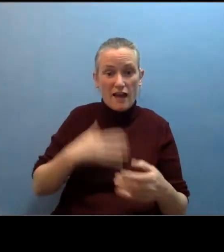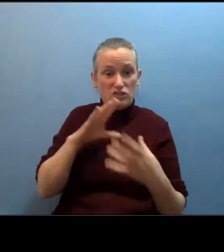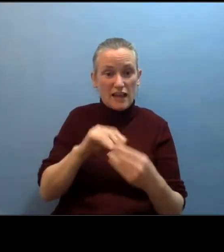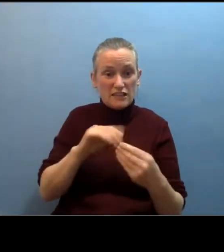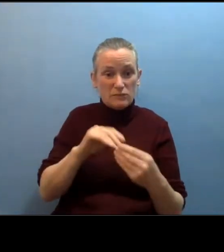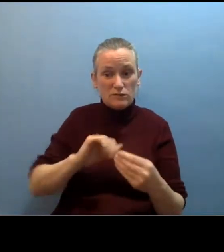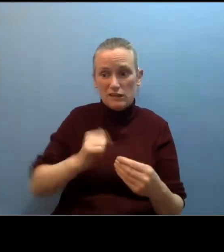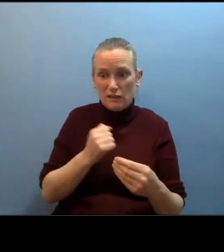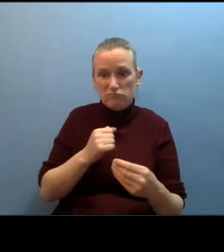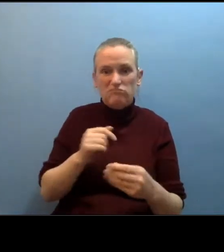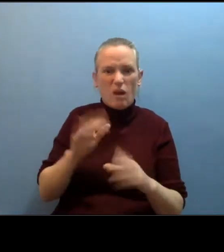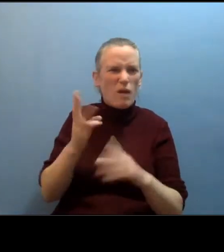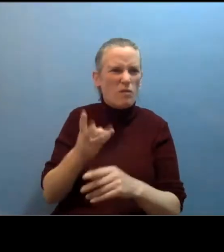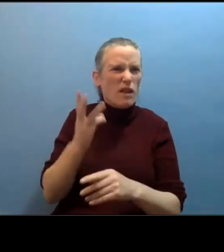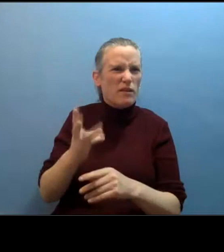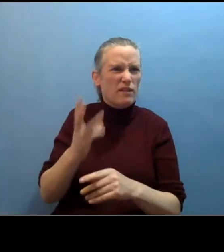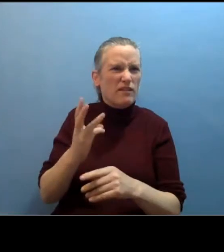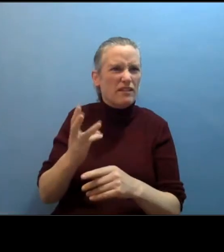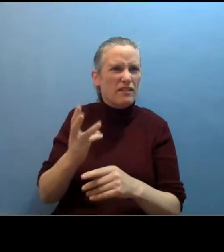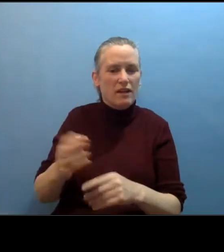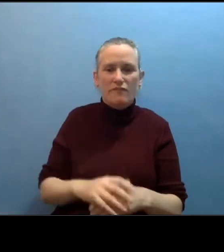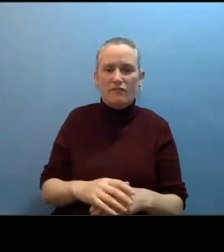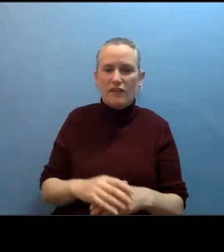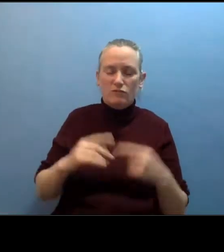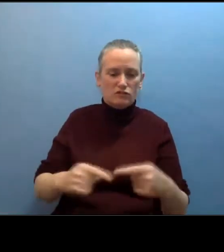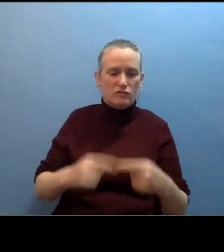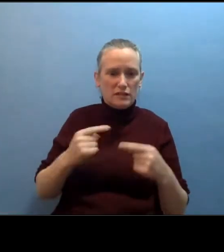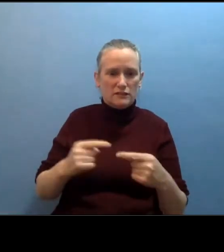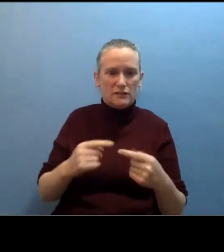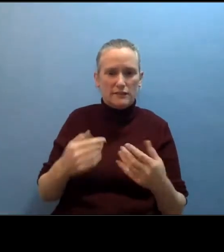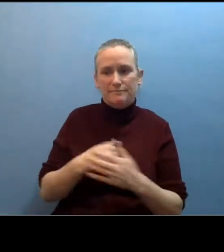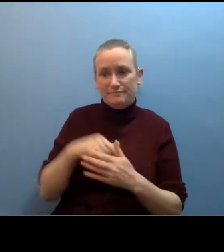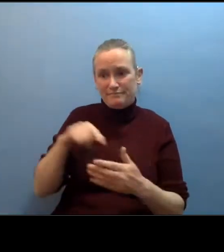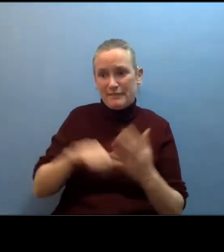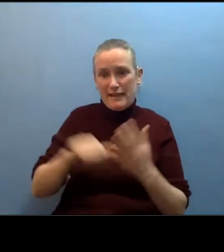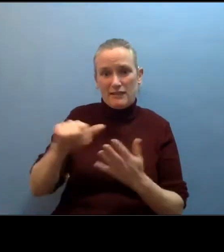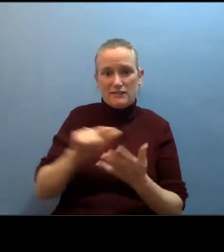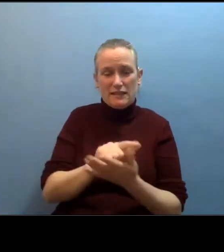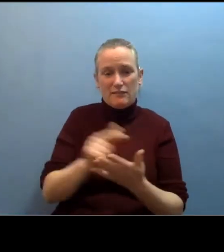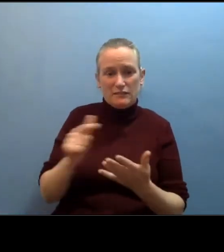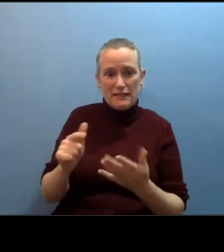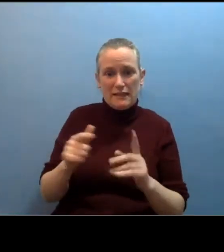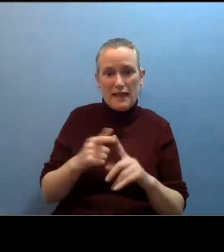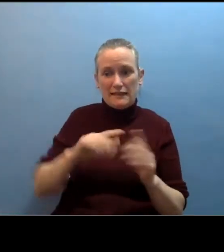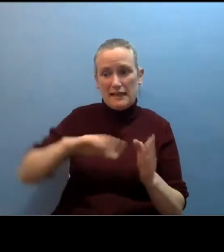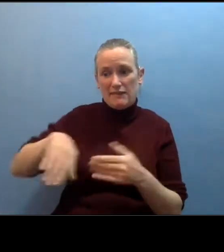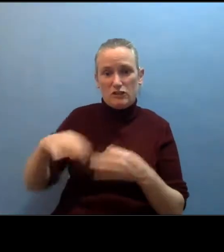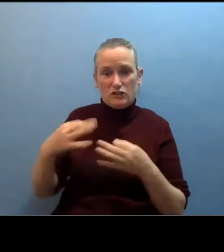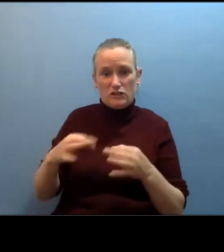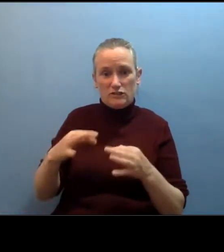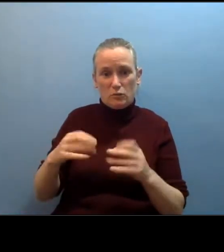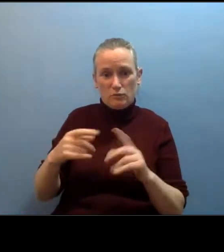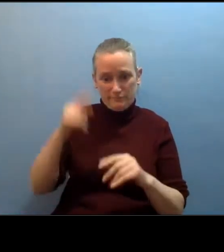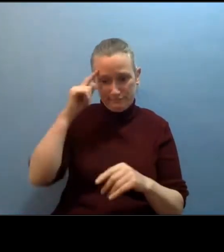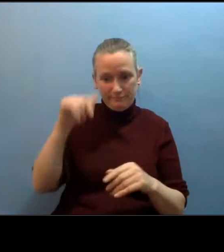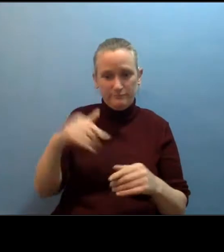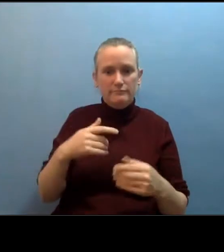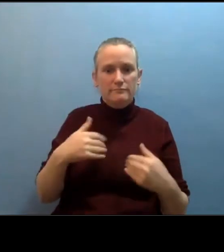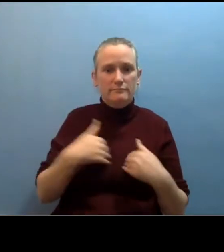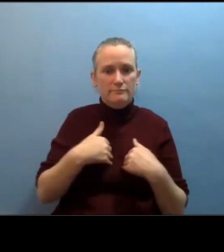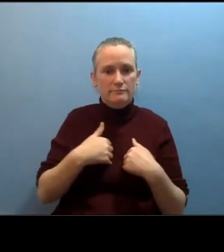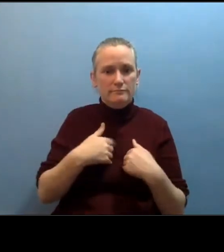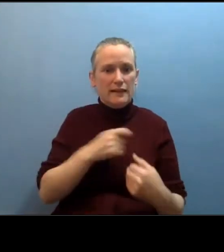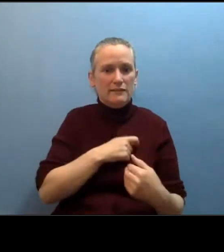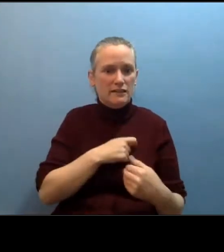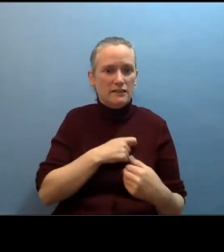Very frustrating, and it's tough going in the house. He's 17 and in leaving cert. We think it's anxiety, but not sure. So that is